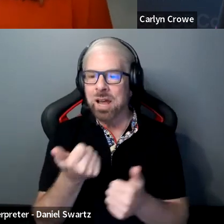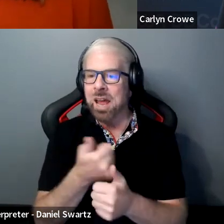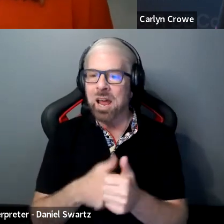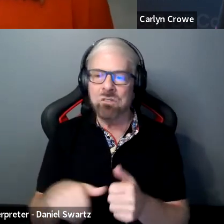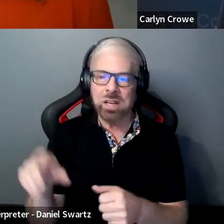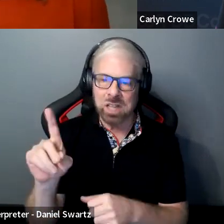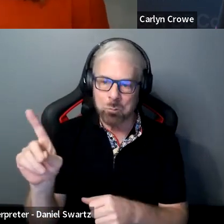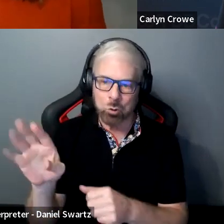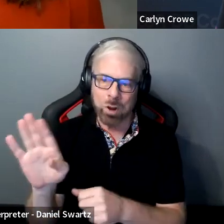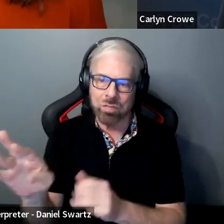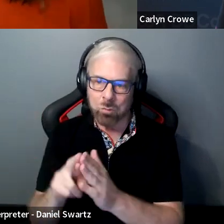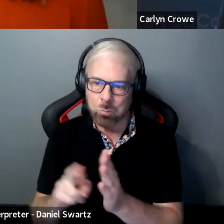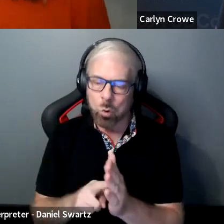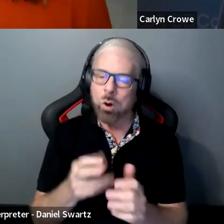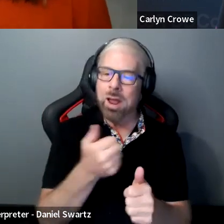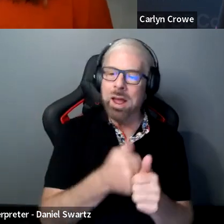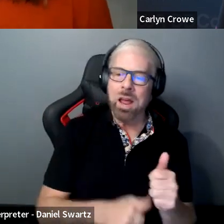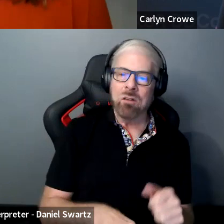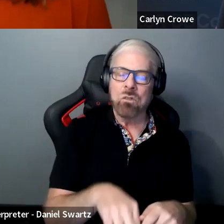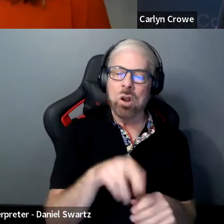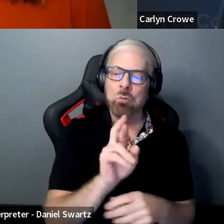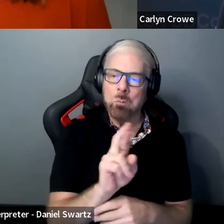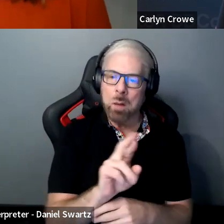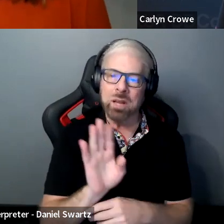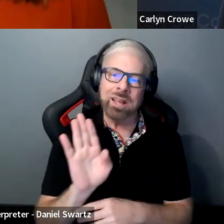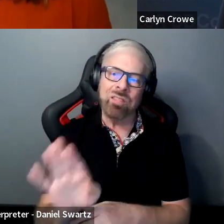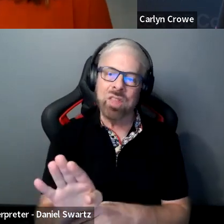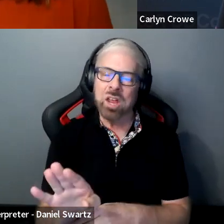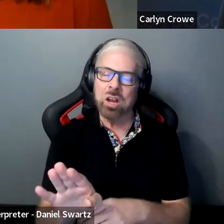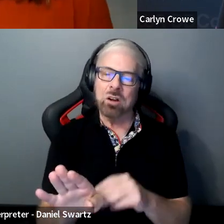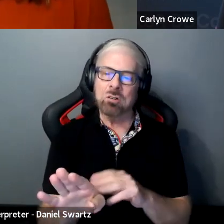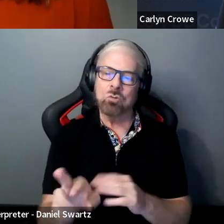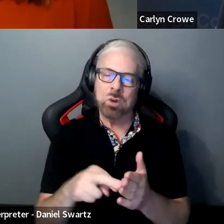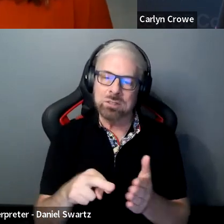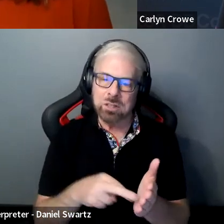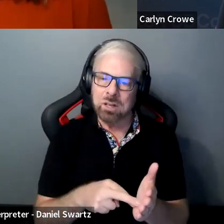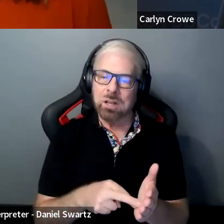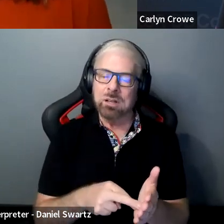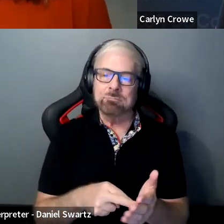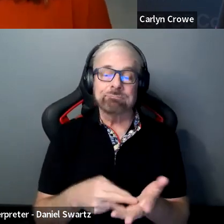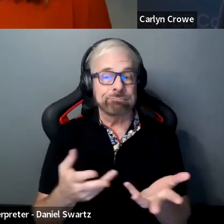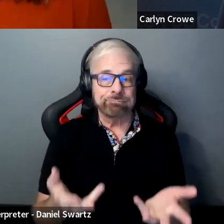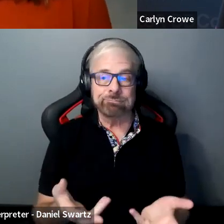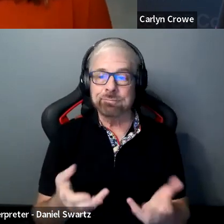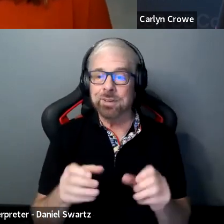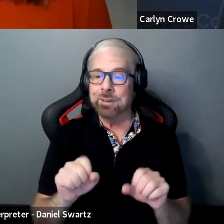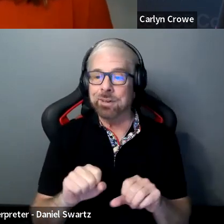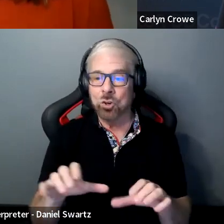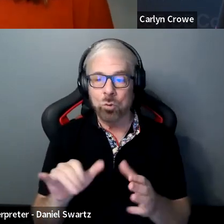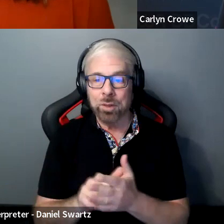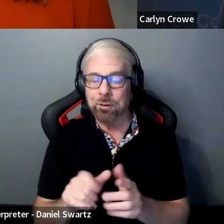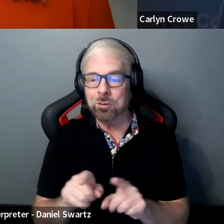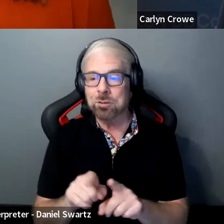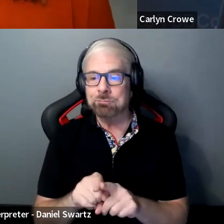Democrat's registration or every Republican's registration. They don't, they could do that as well.